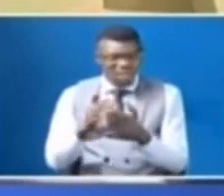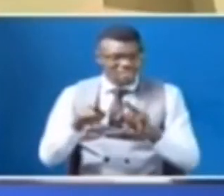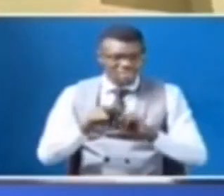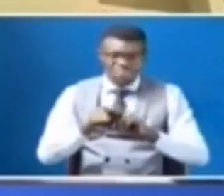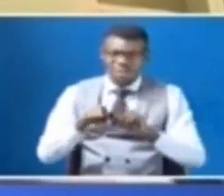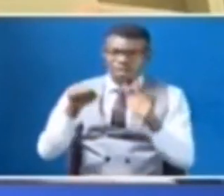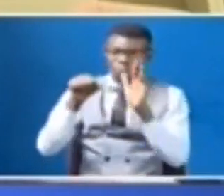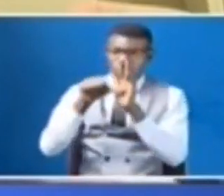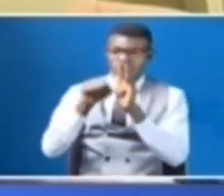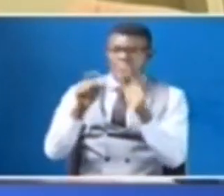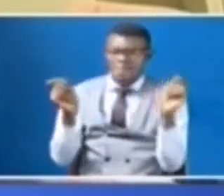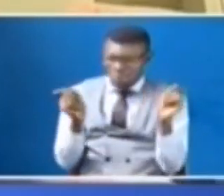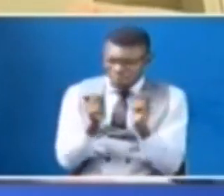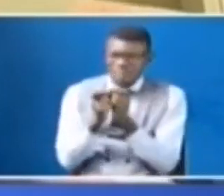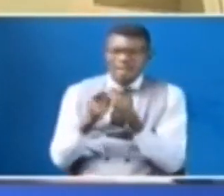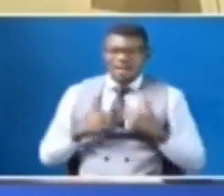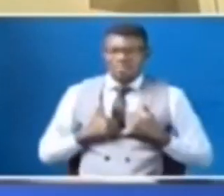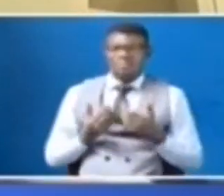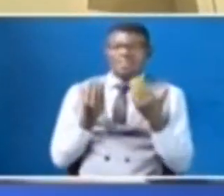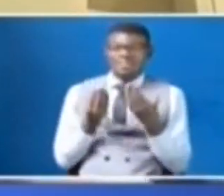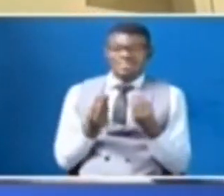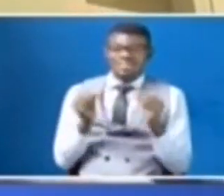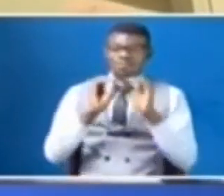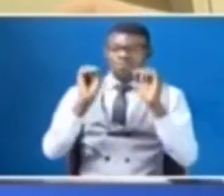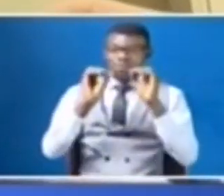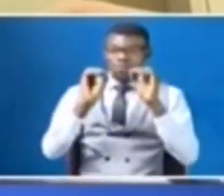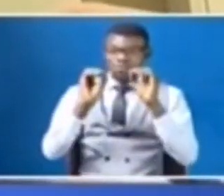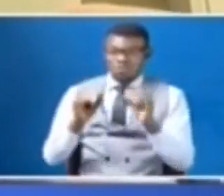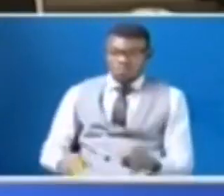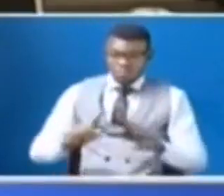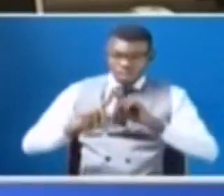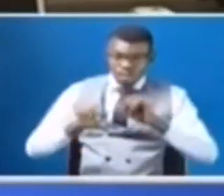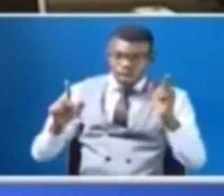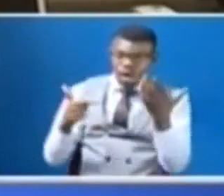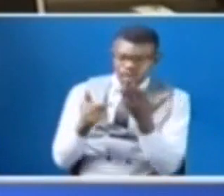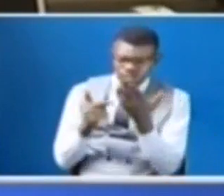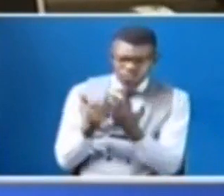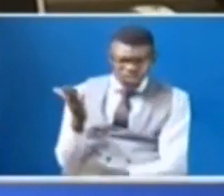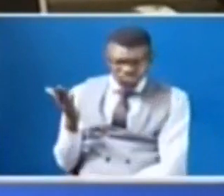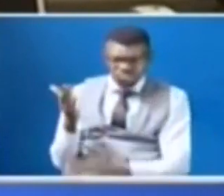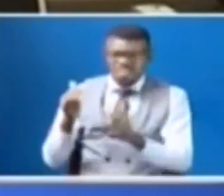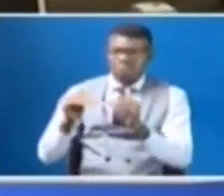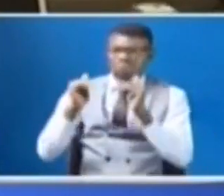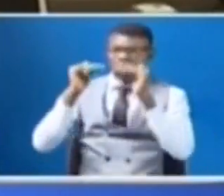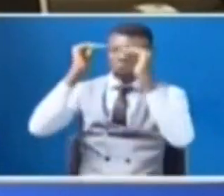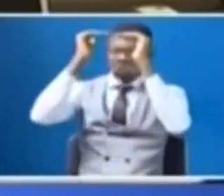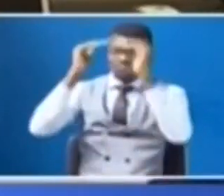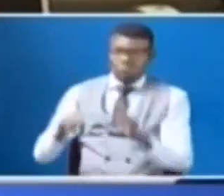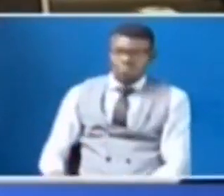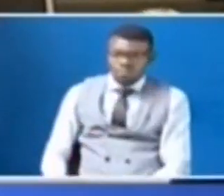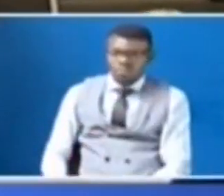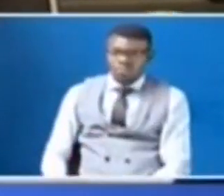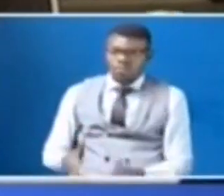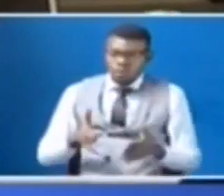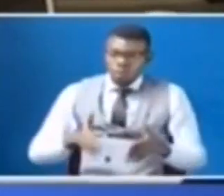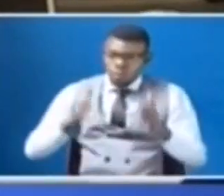that may not be well tolerated by the cancer patient. But with technological advancements, latest methods are